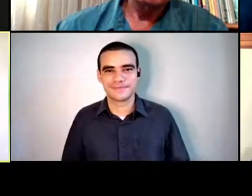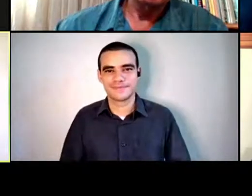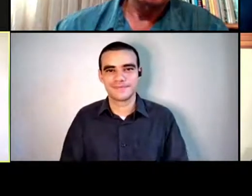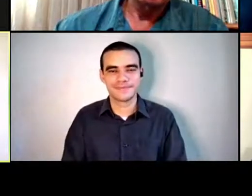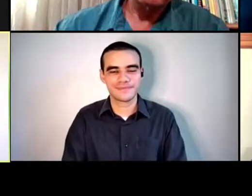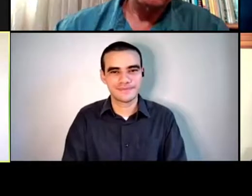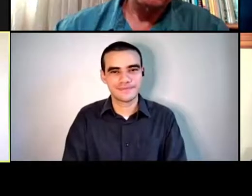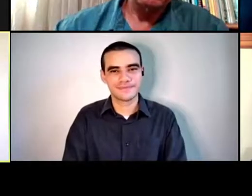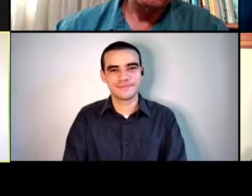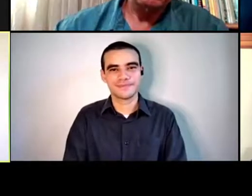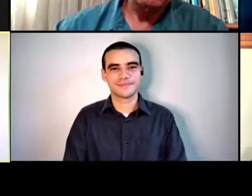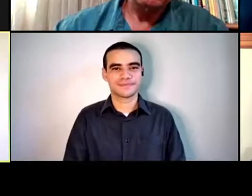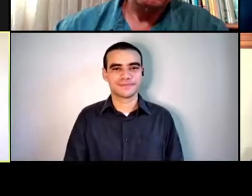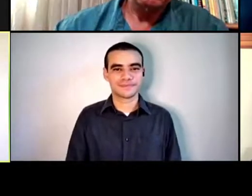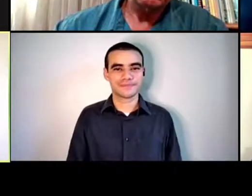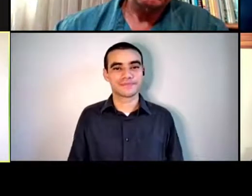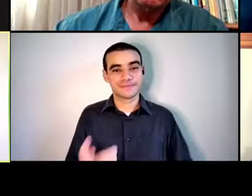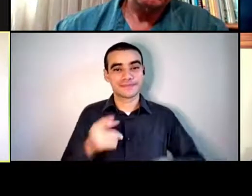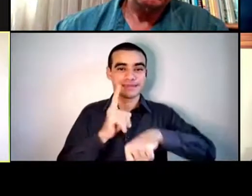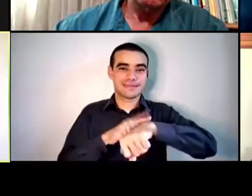for the opportunity.